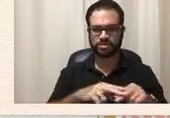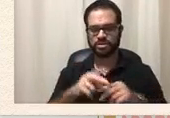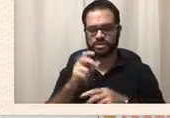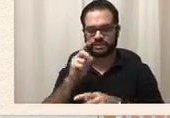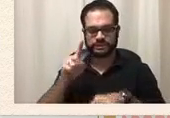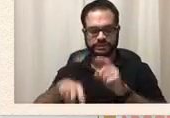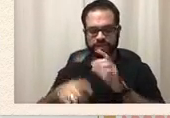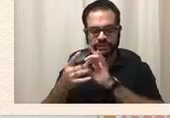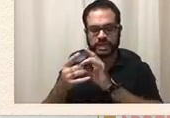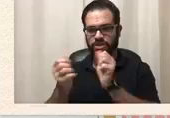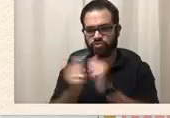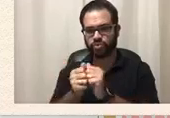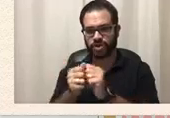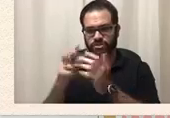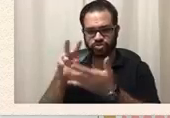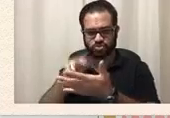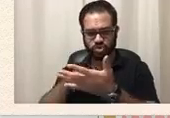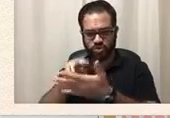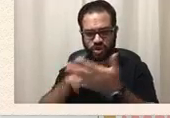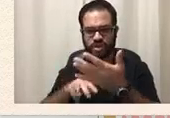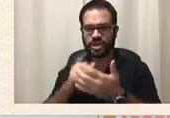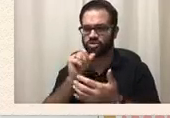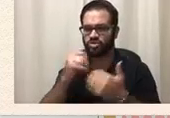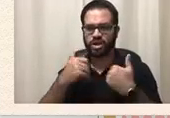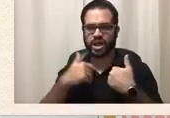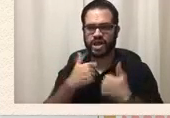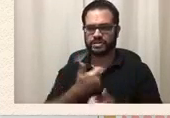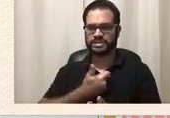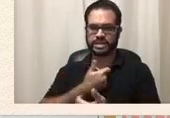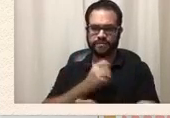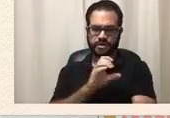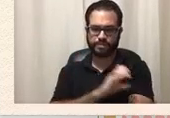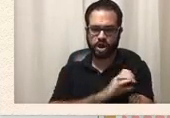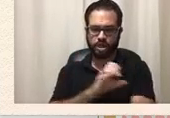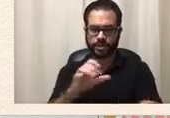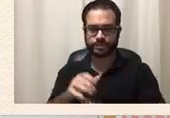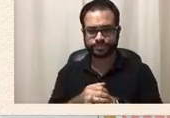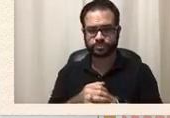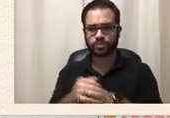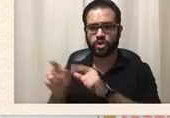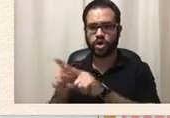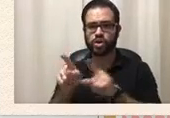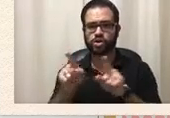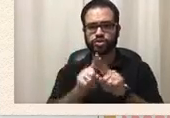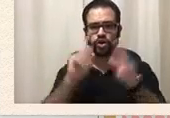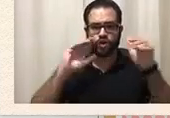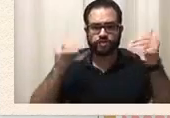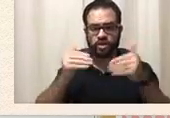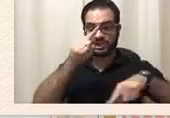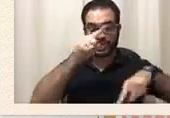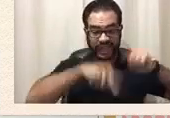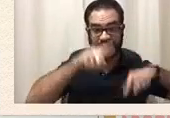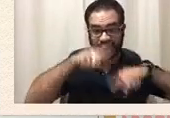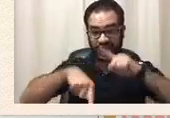and they lack the self-empowerment. They also focus on all the can'ts in their lives instead of focusing on what they can.